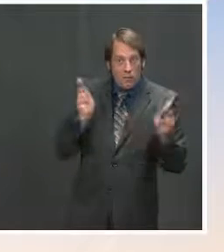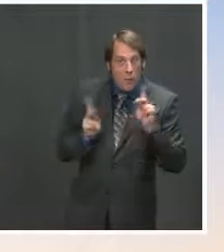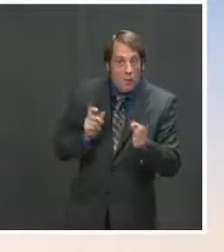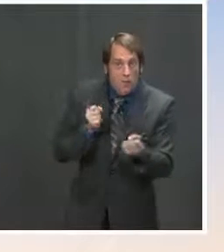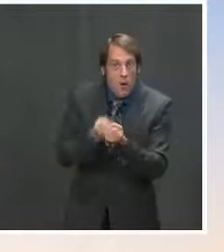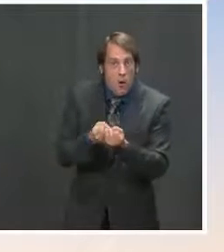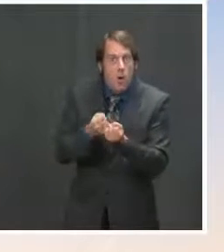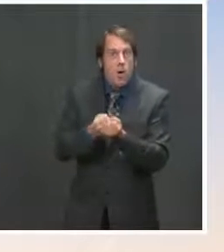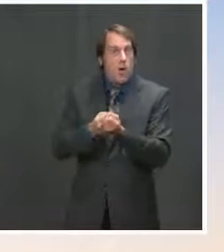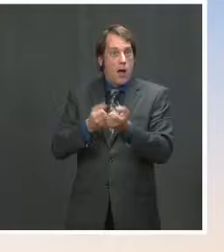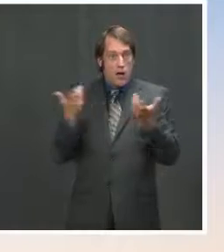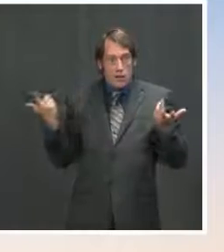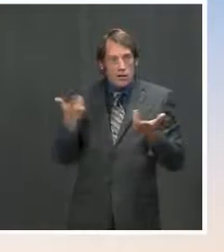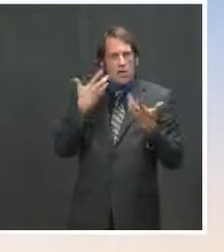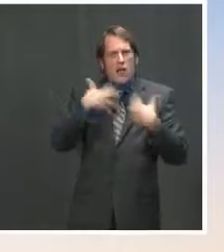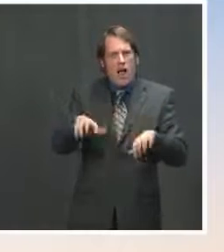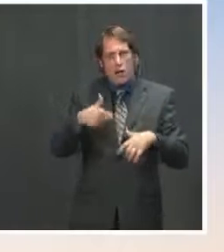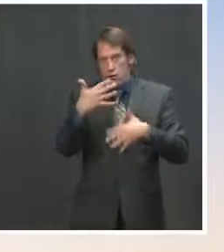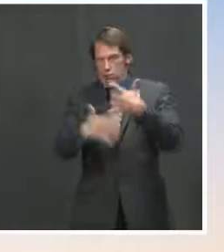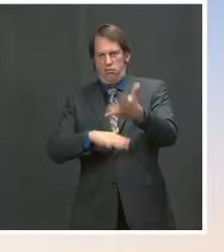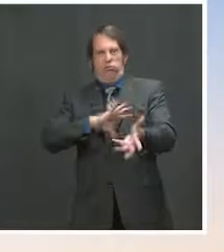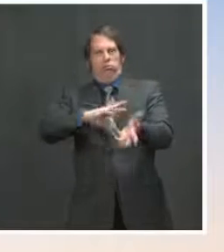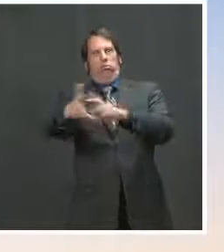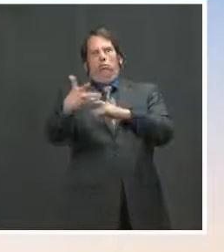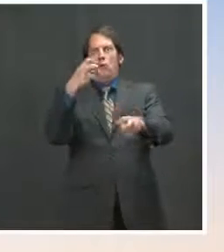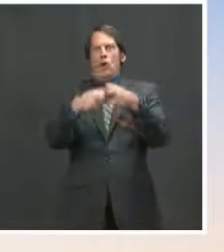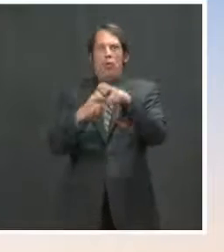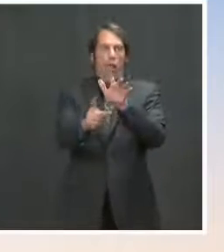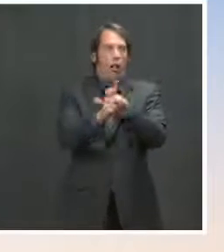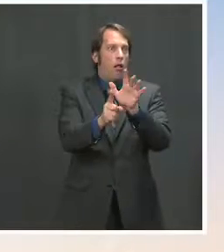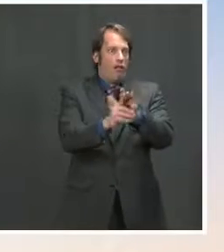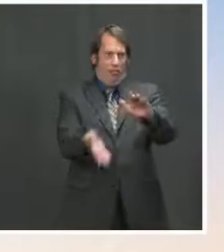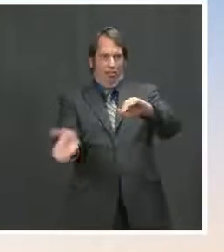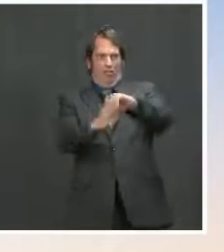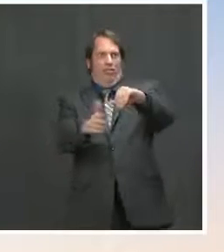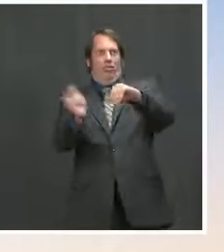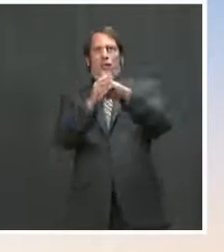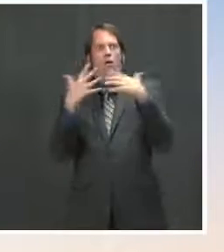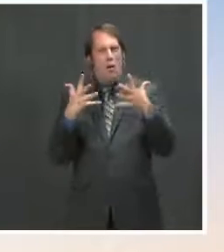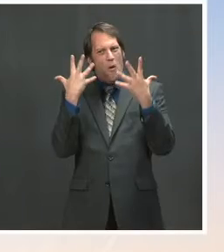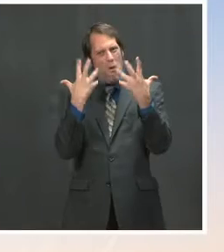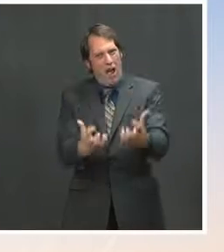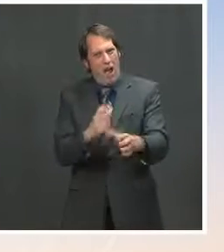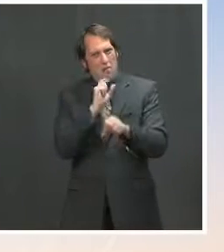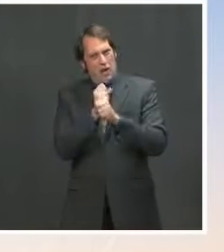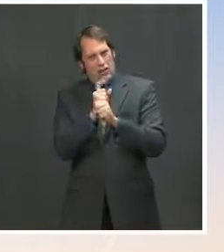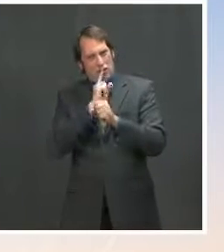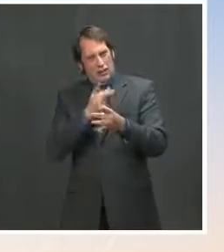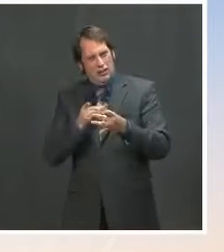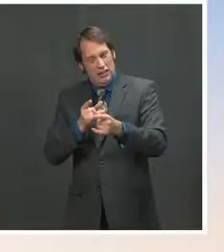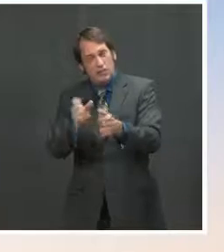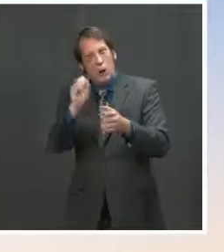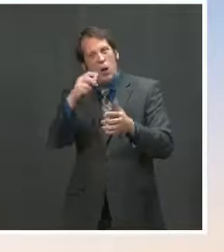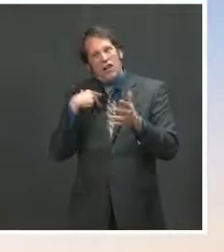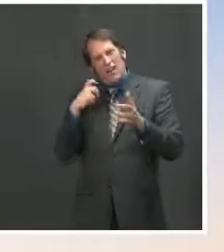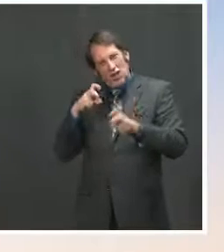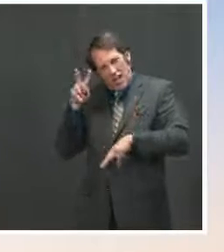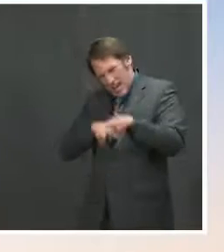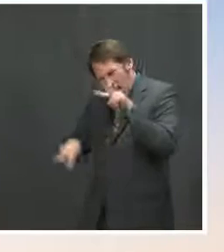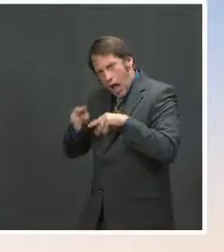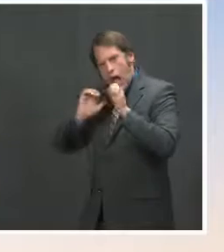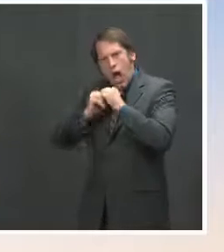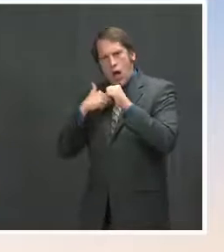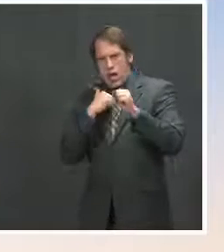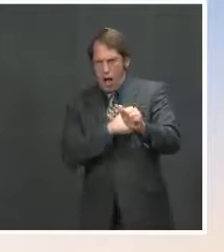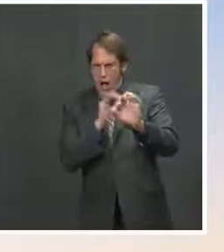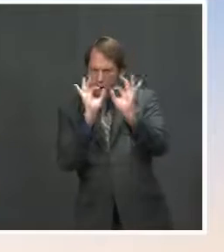The biggest battle to getting more refugees in during the Trump administration was the fact that there were regional limitations put in on refugees